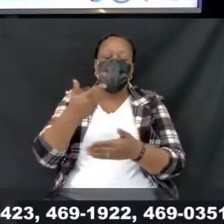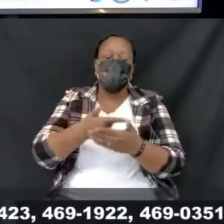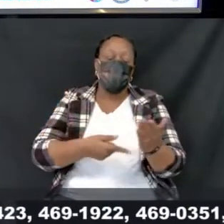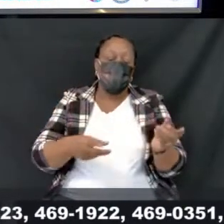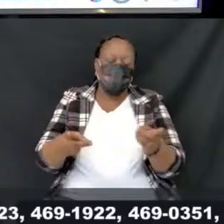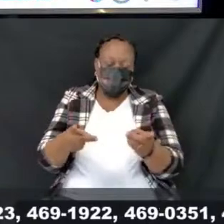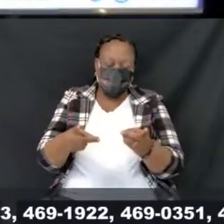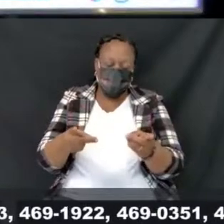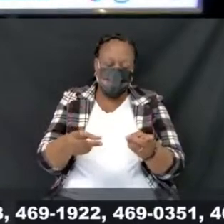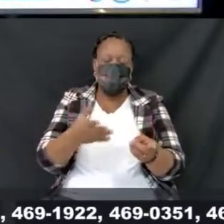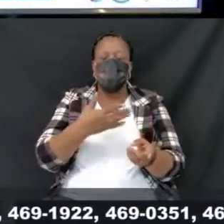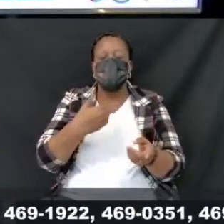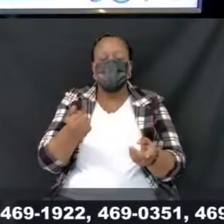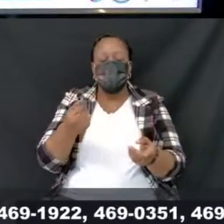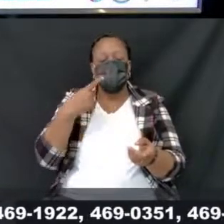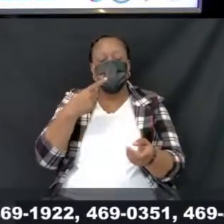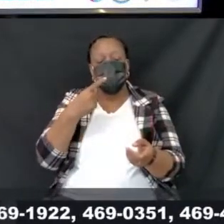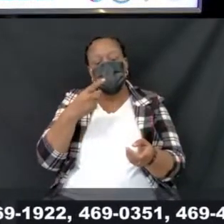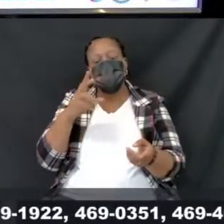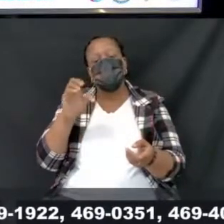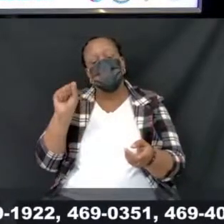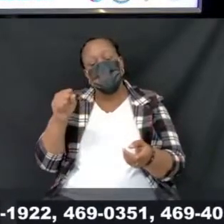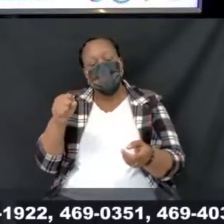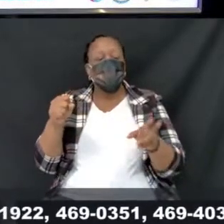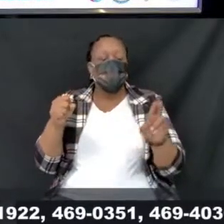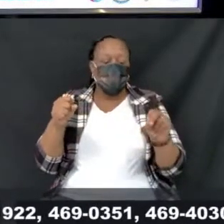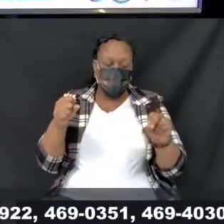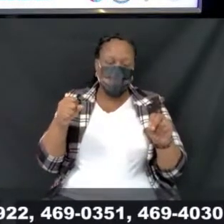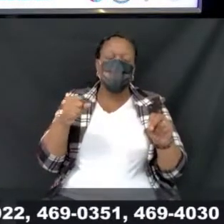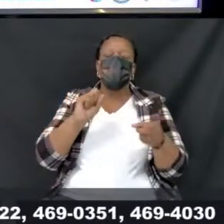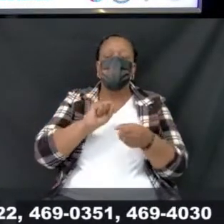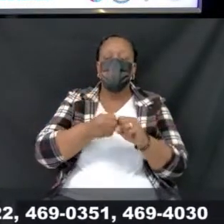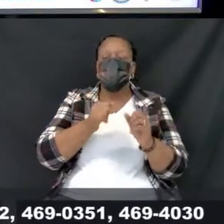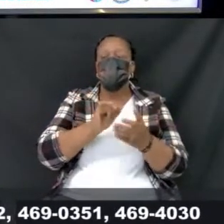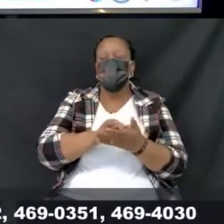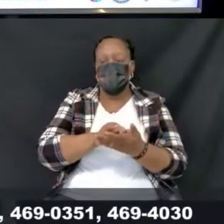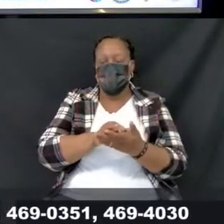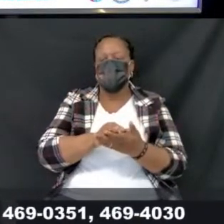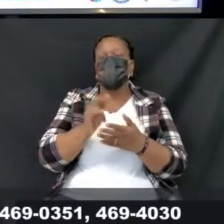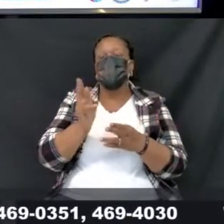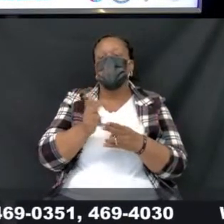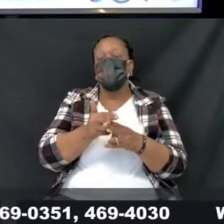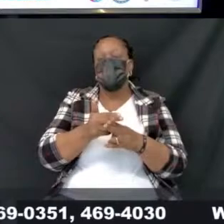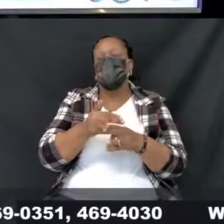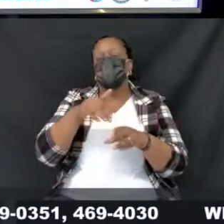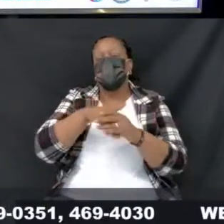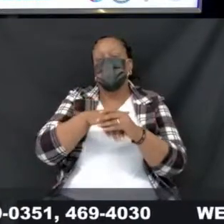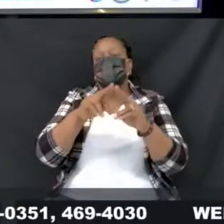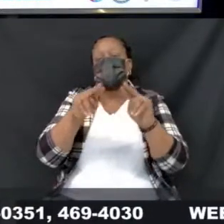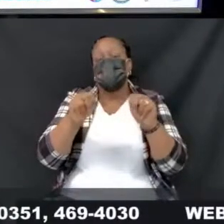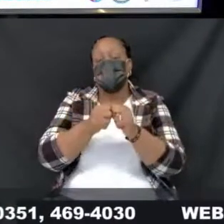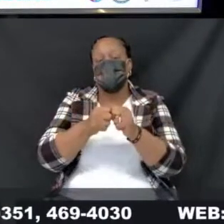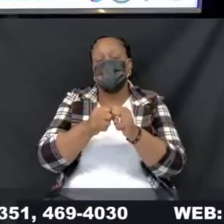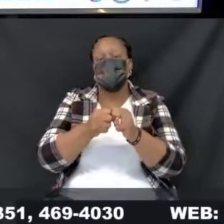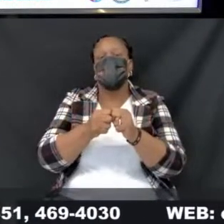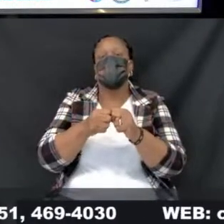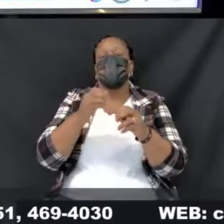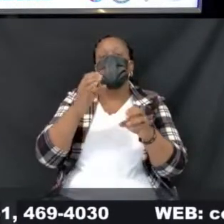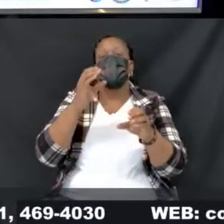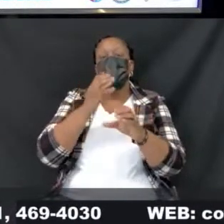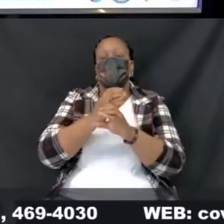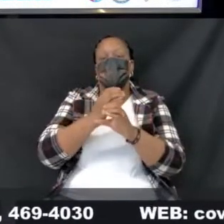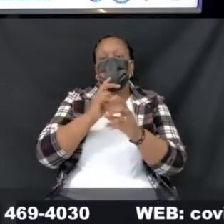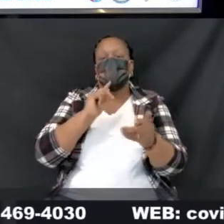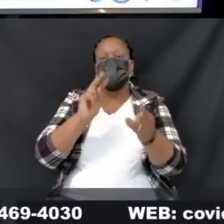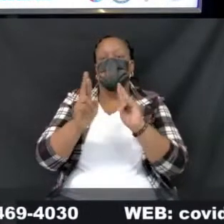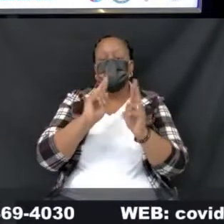then communicate to the Drag Racing Association on Nevis. To the DJs